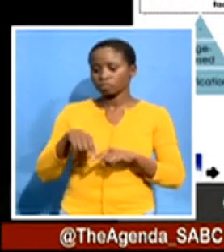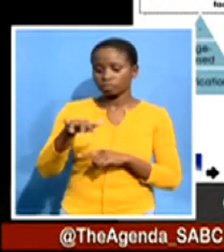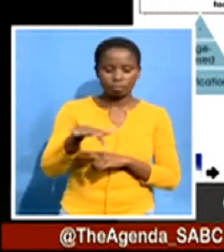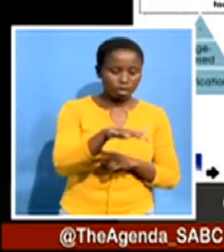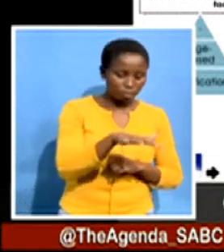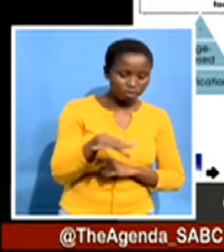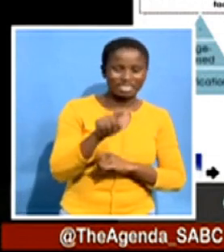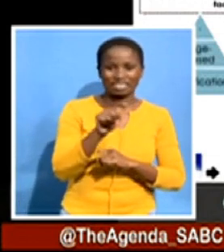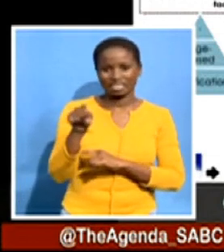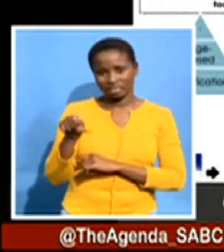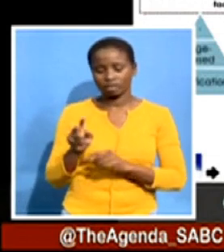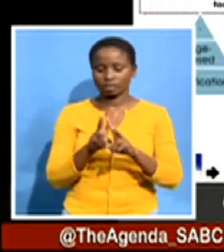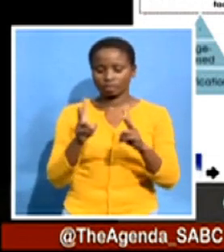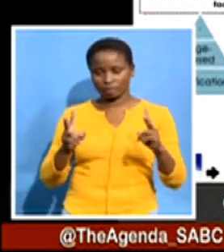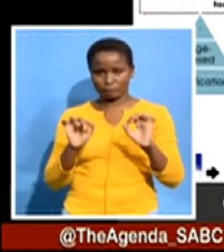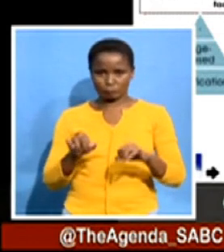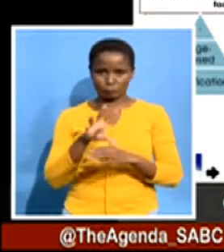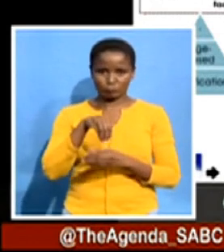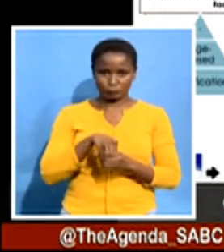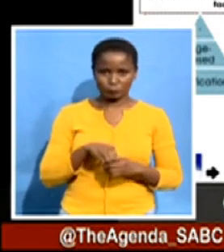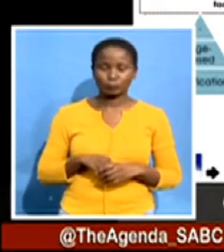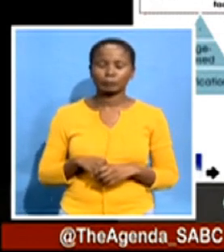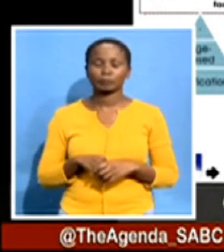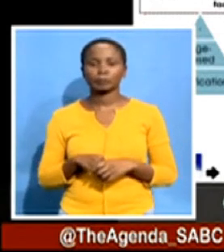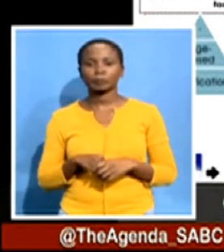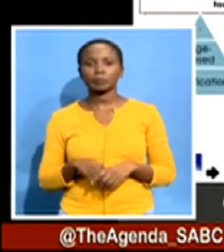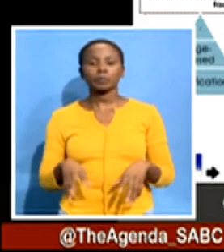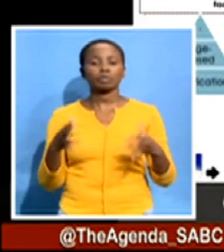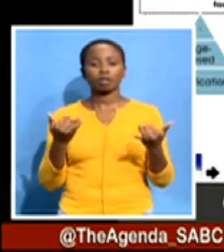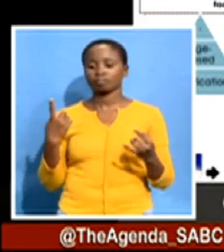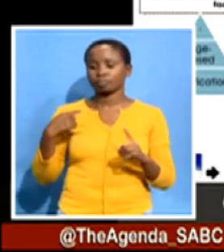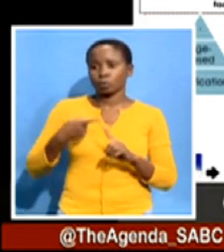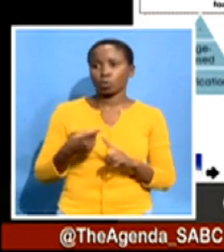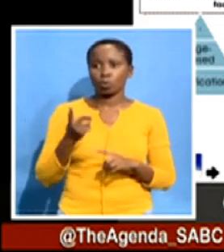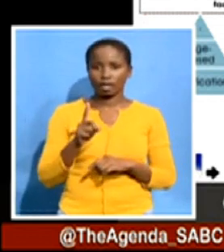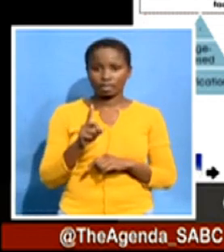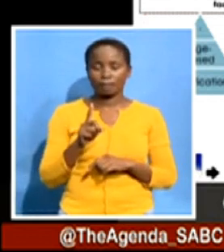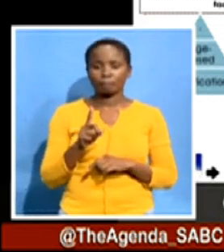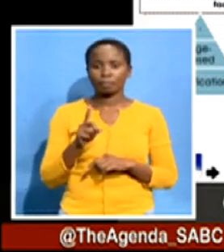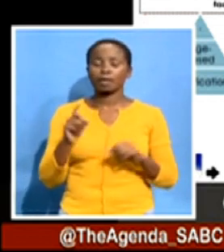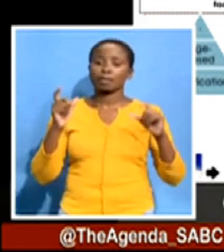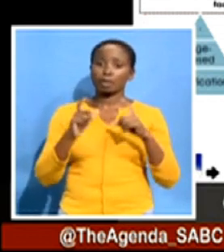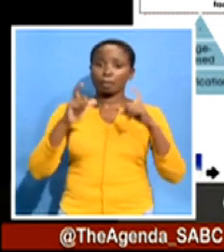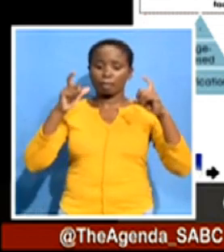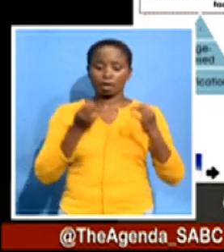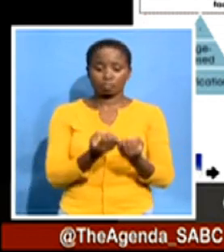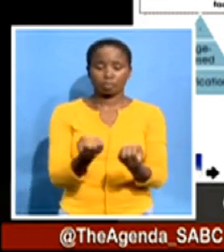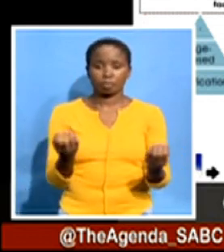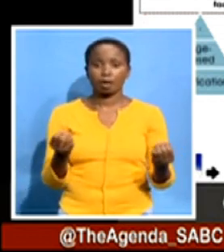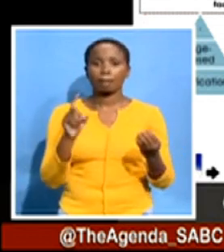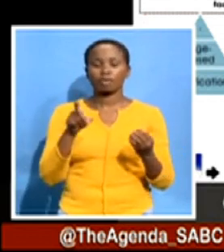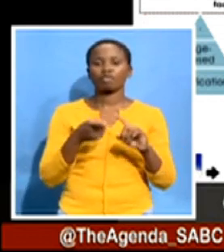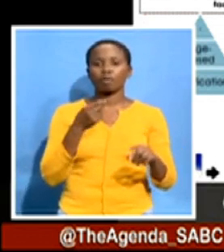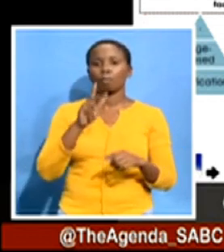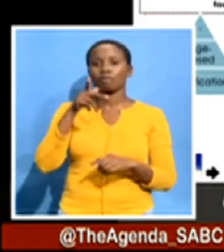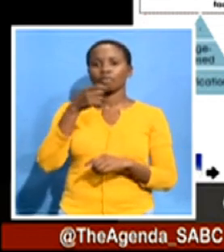And just to make this point, the big allocations that will be coming our way from Pfizer and Johnson & Johnson, the first